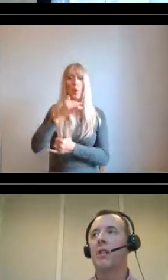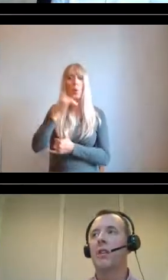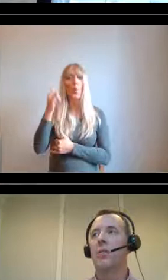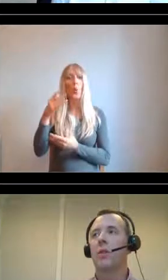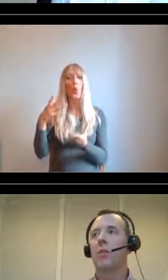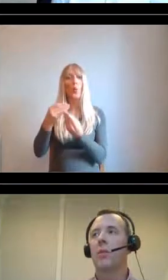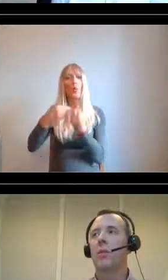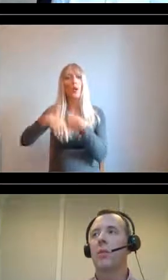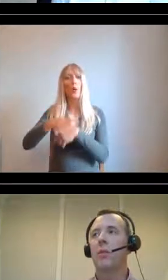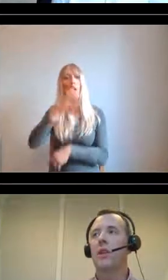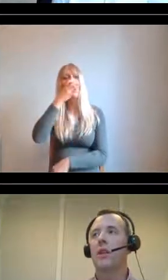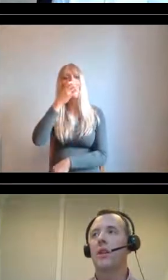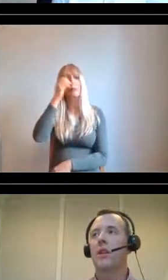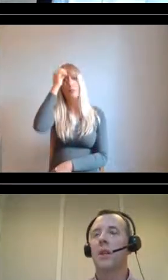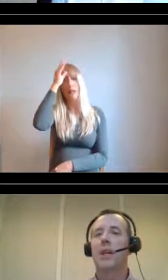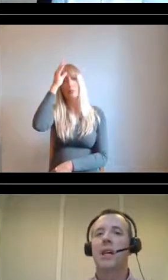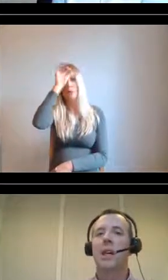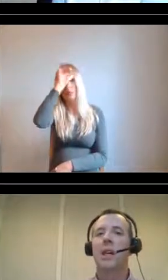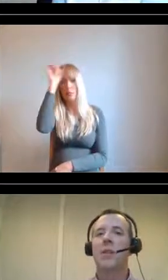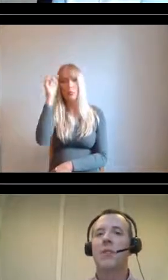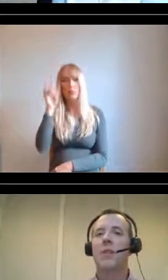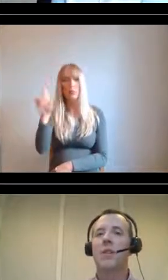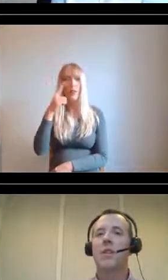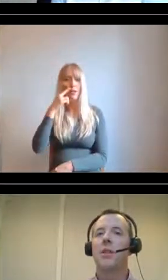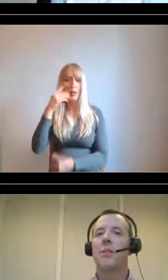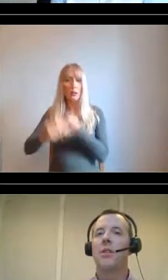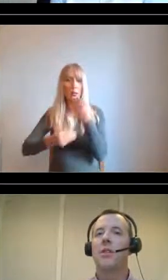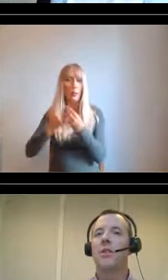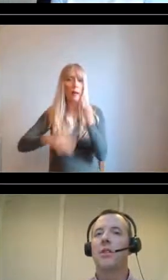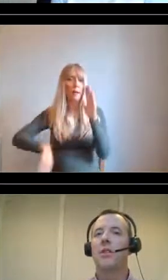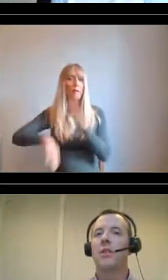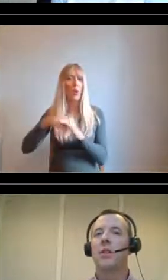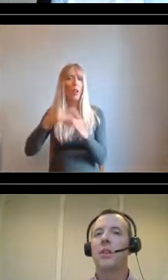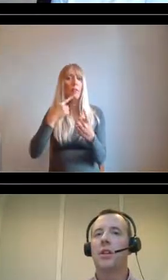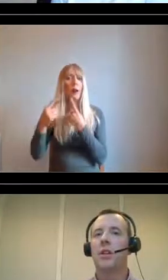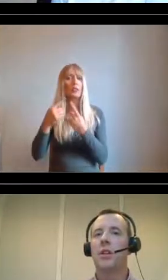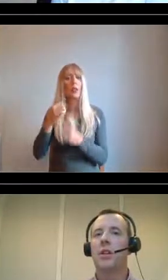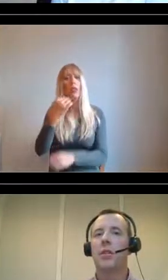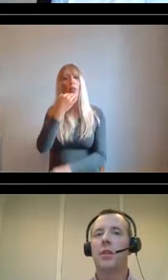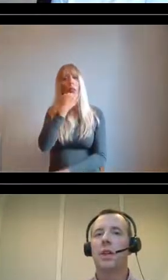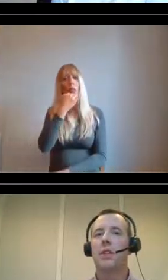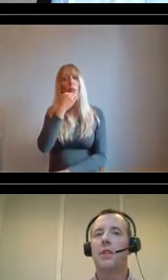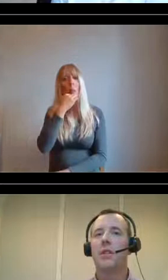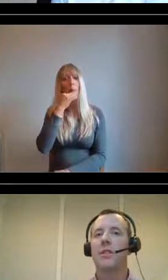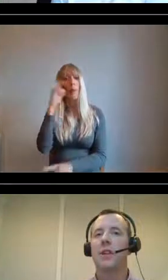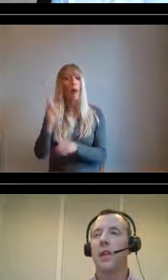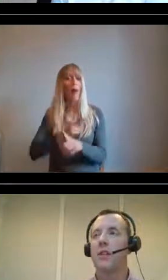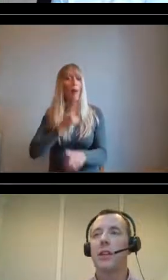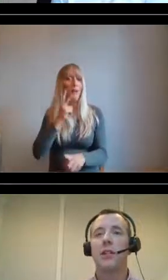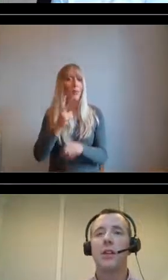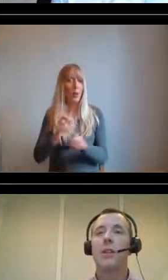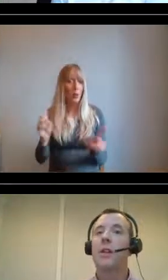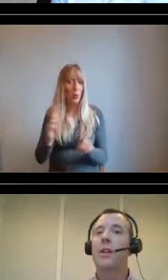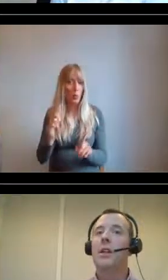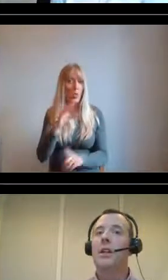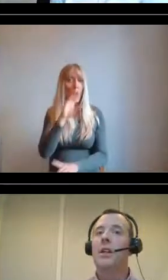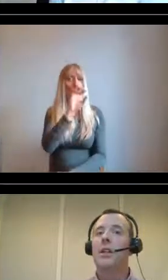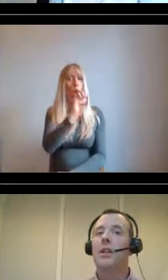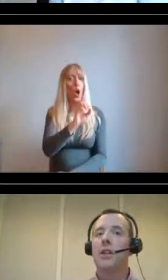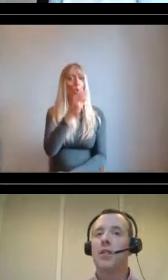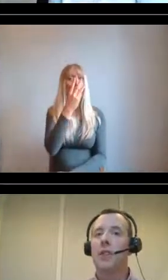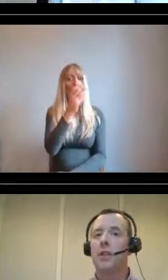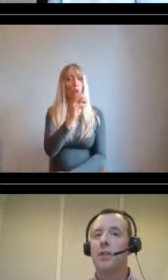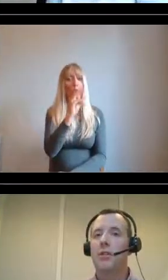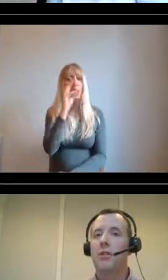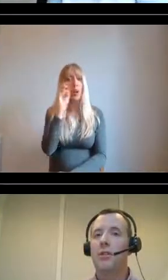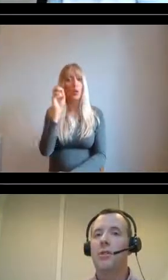and they can talk you through in a bit more detail. Just that the number, just so you know, is, in case you don't know,